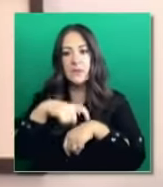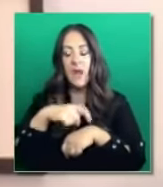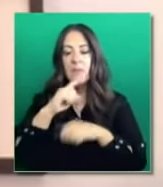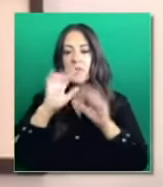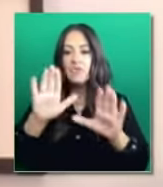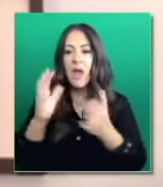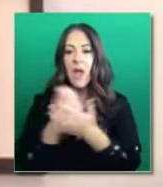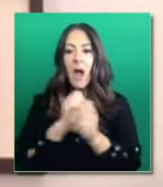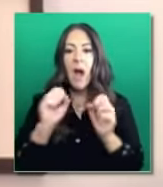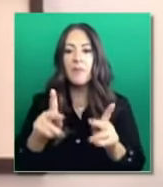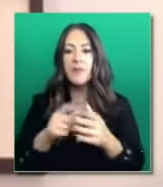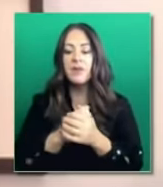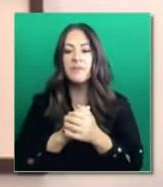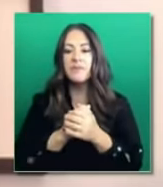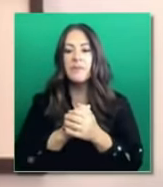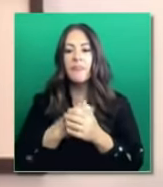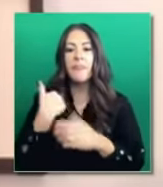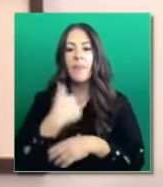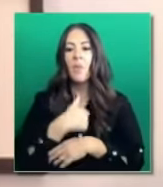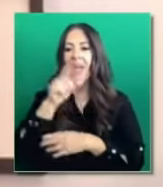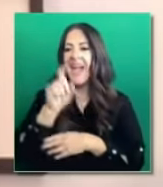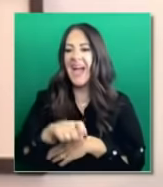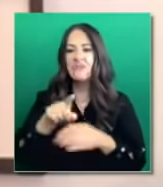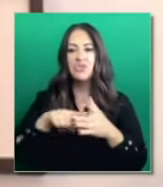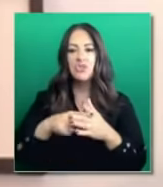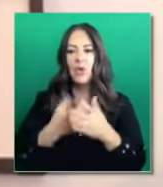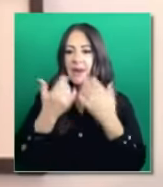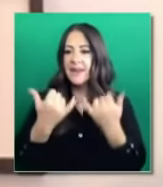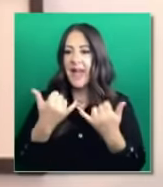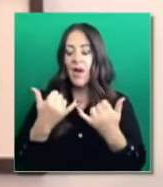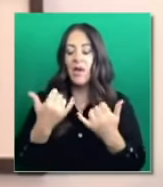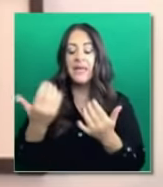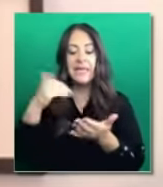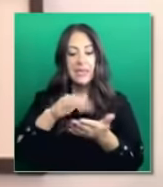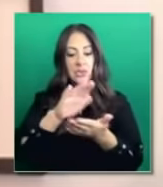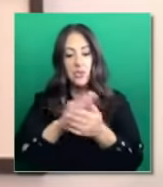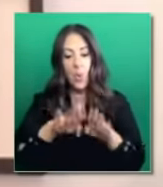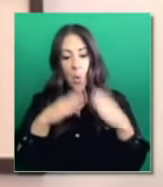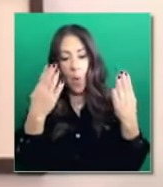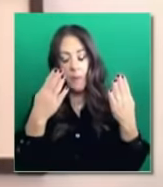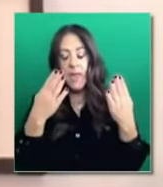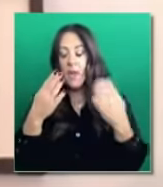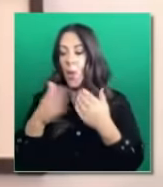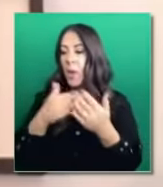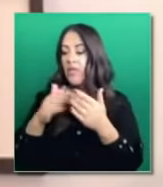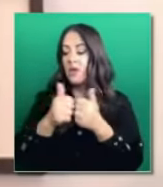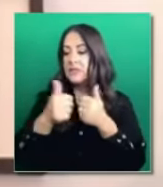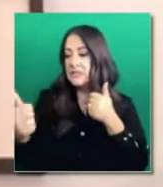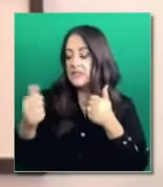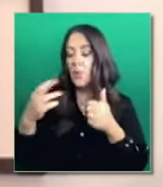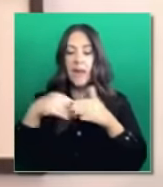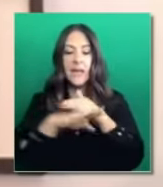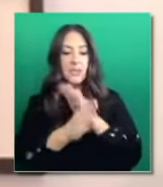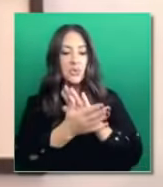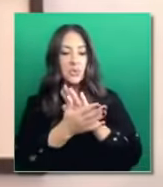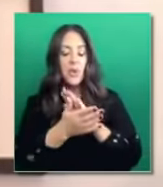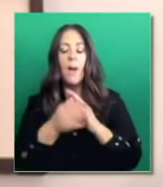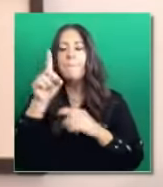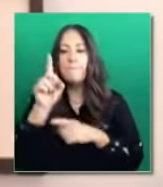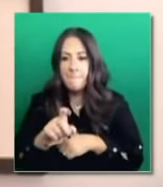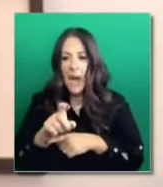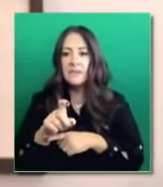to offset learning gaps has to start on day one when schools reopen, whether they're in-person instruction or in distance learning, and that